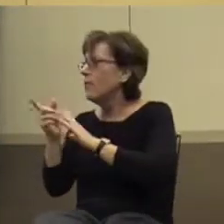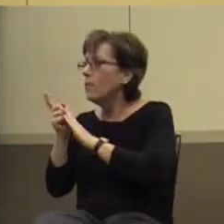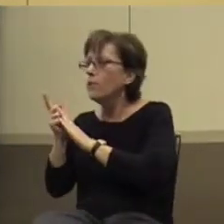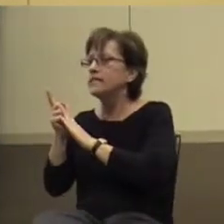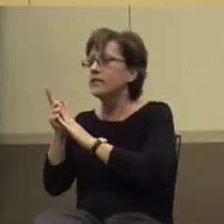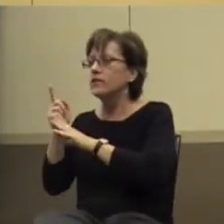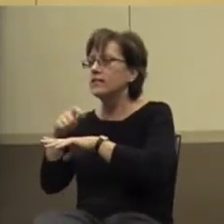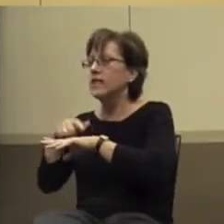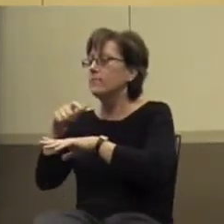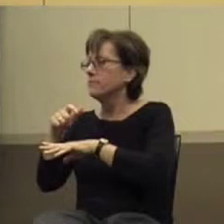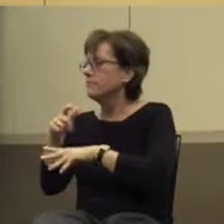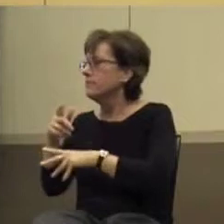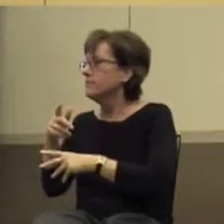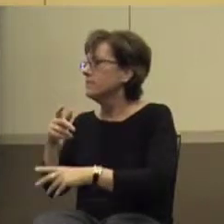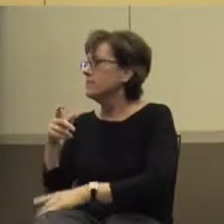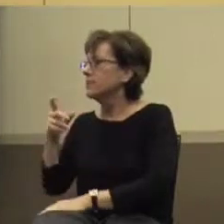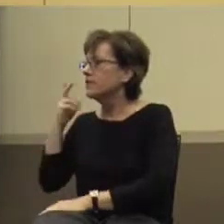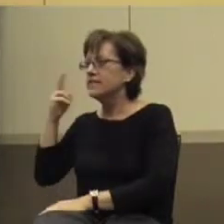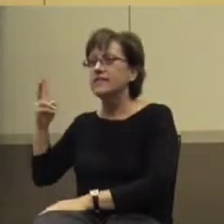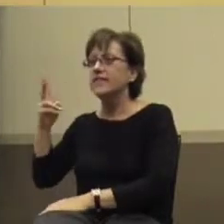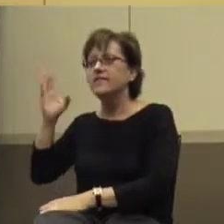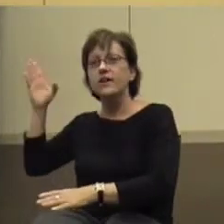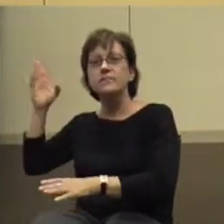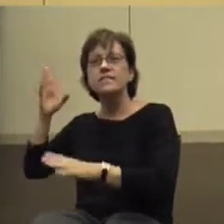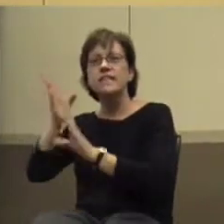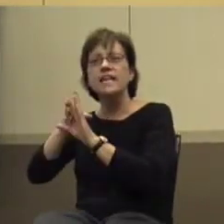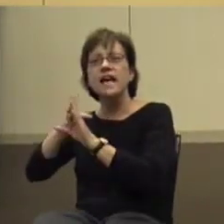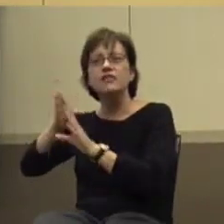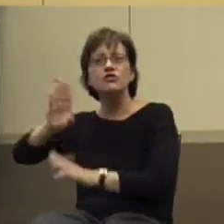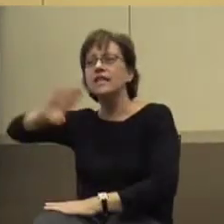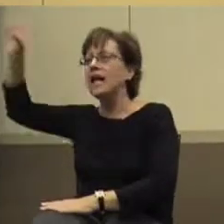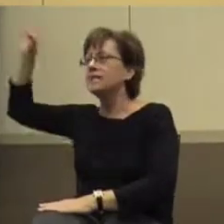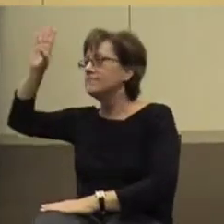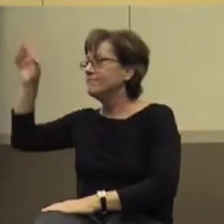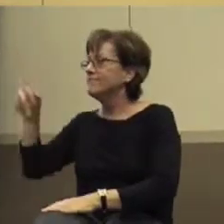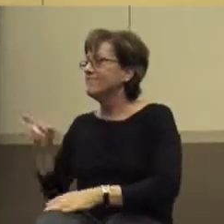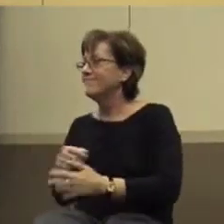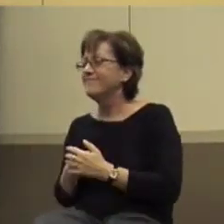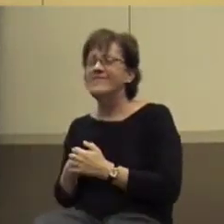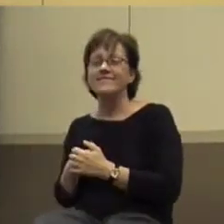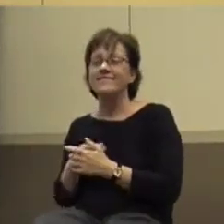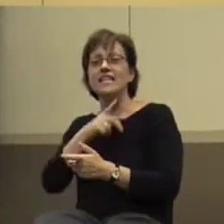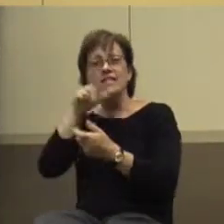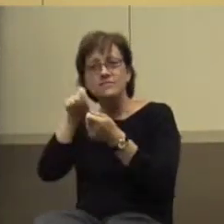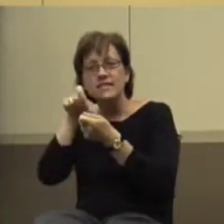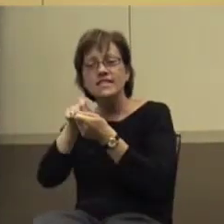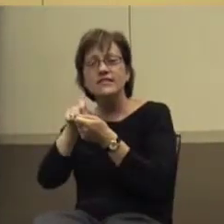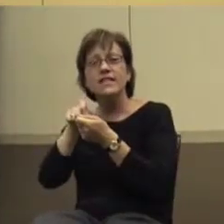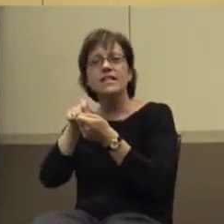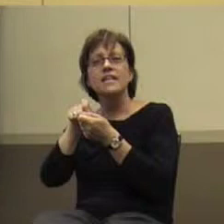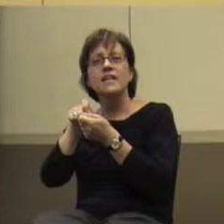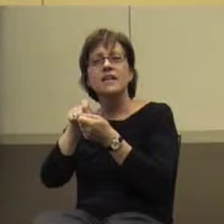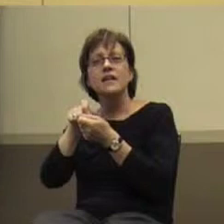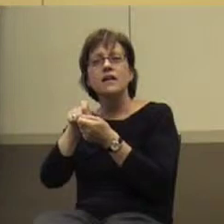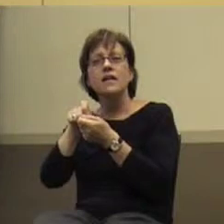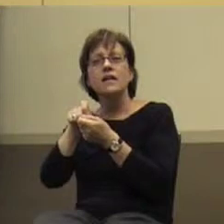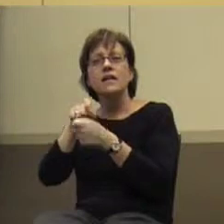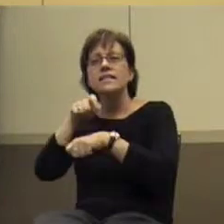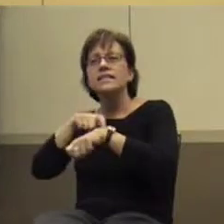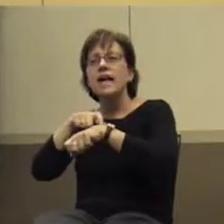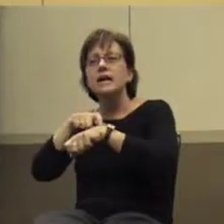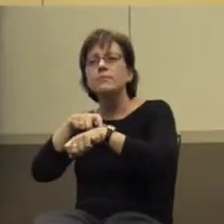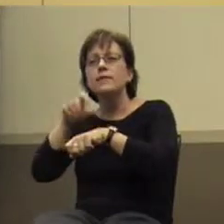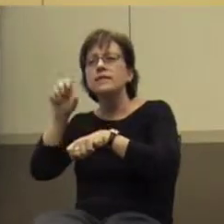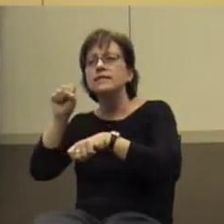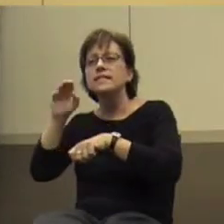there. Now, that's a very specific amount of time sampling procedure, to where you look at that one specific time,